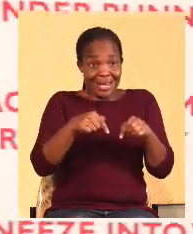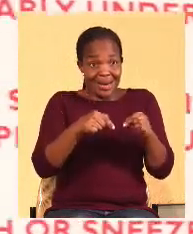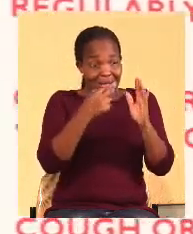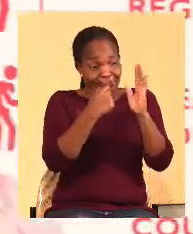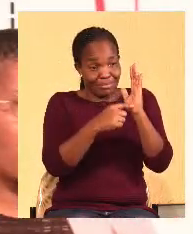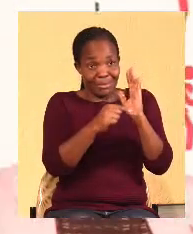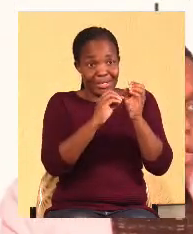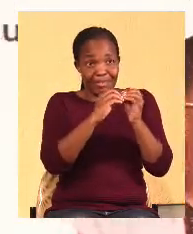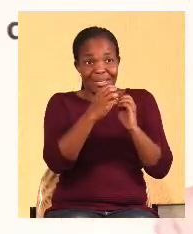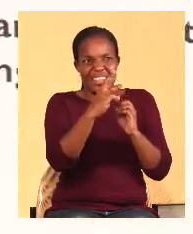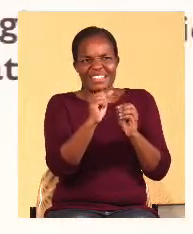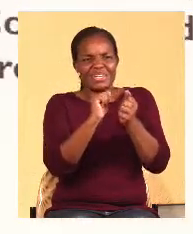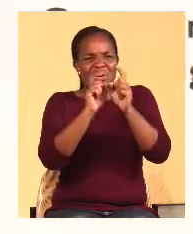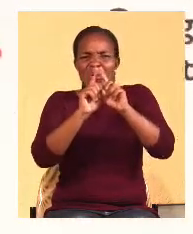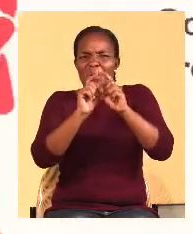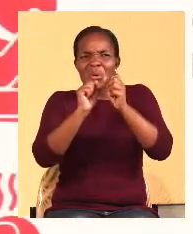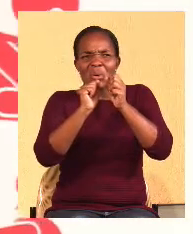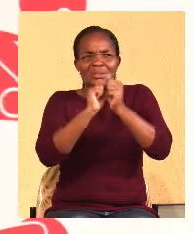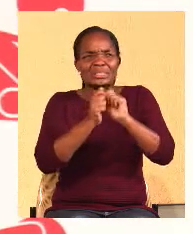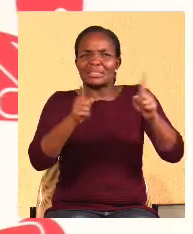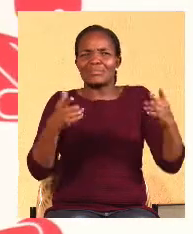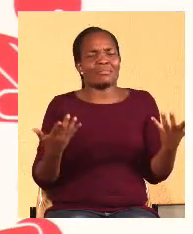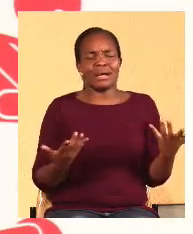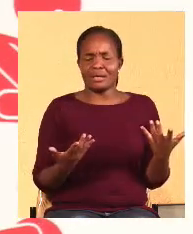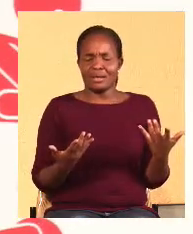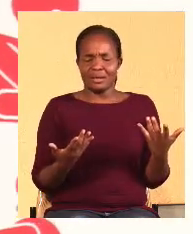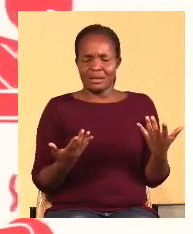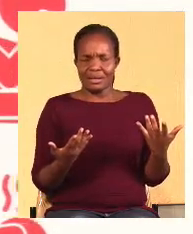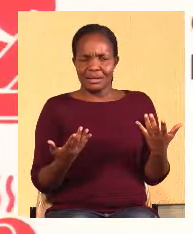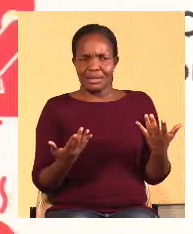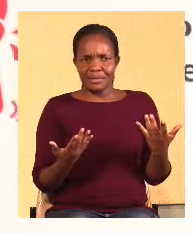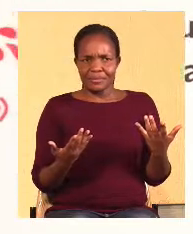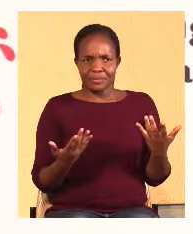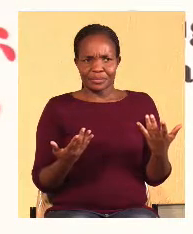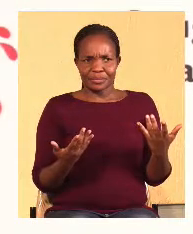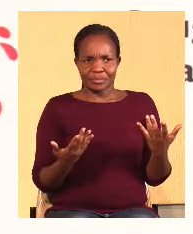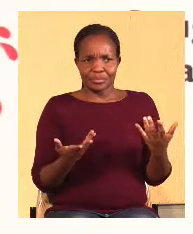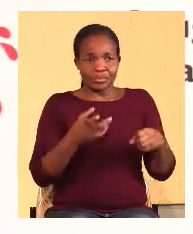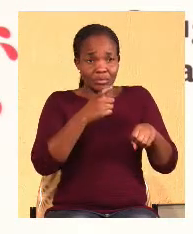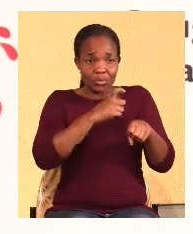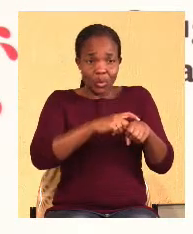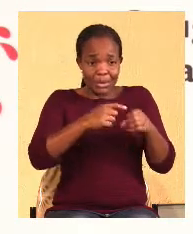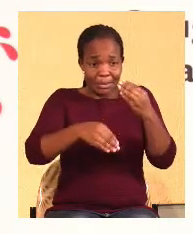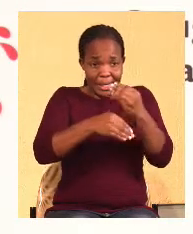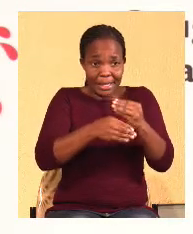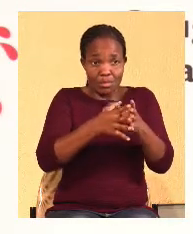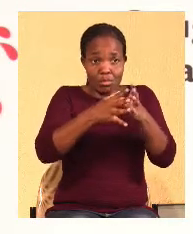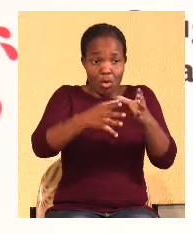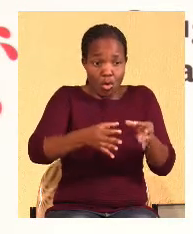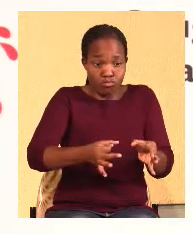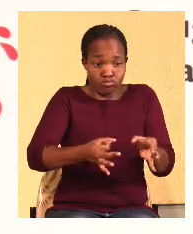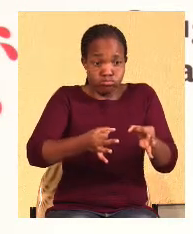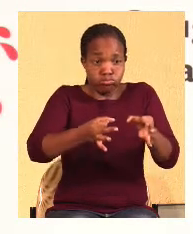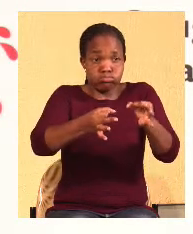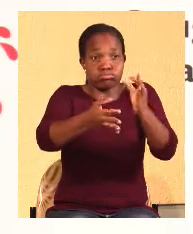I suppose the biggest change, apart from the fact that we've now extended the time, but we've also